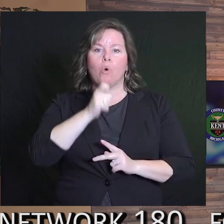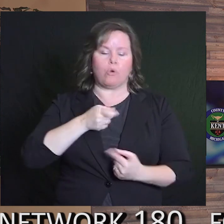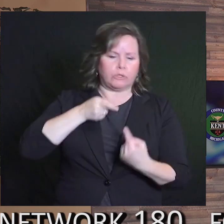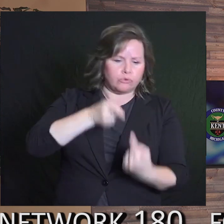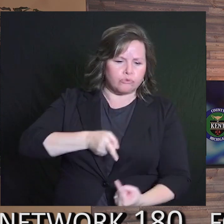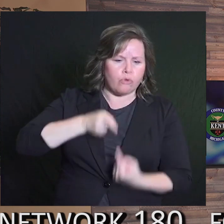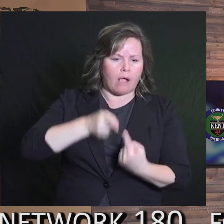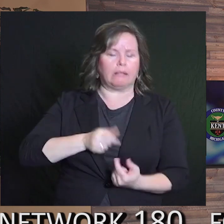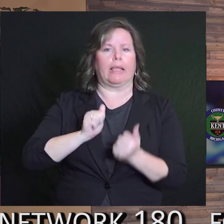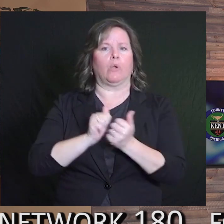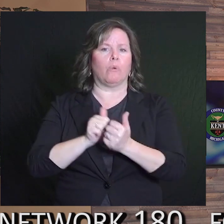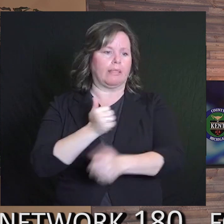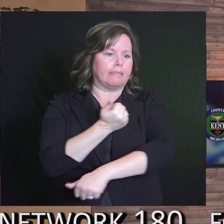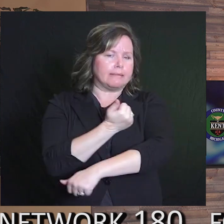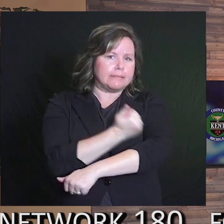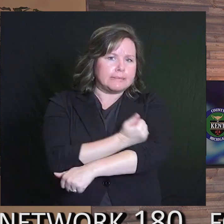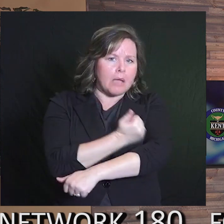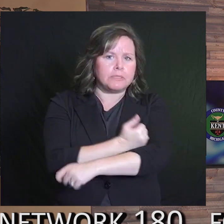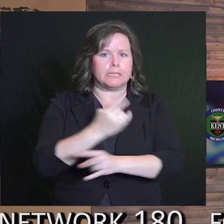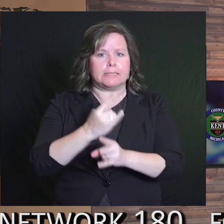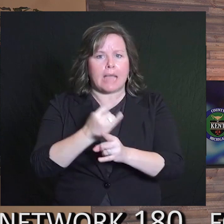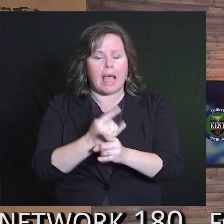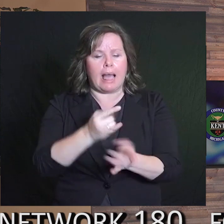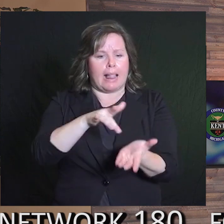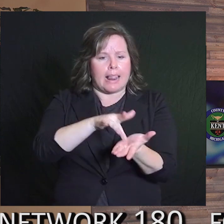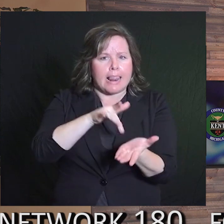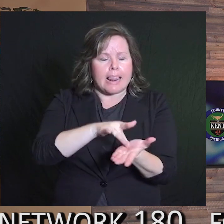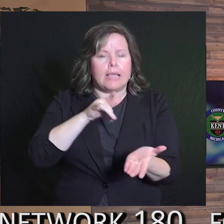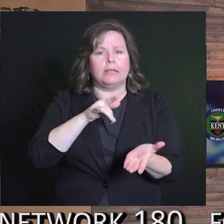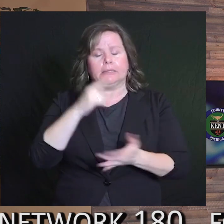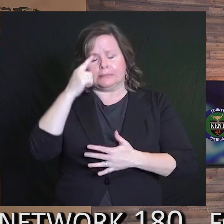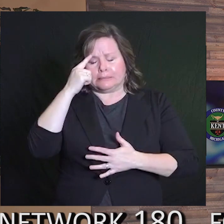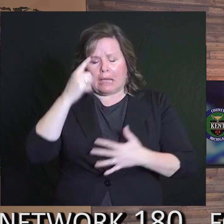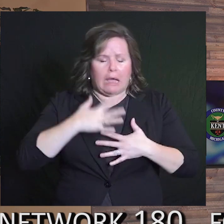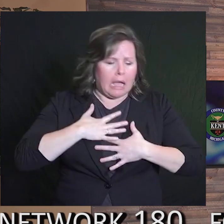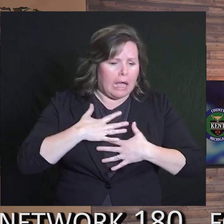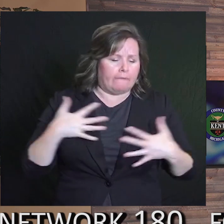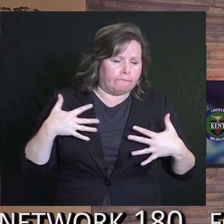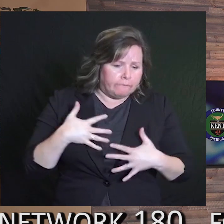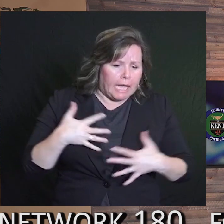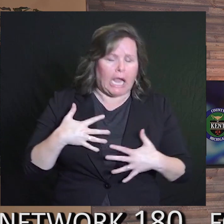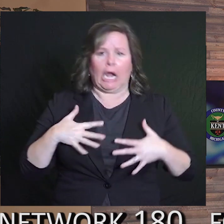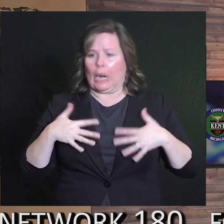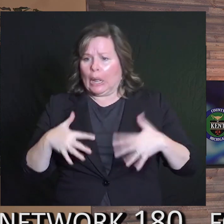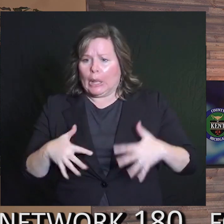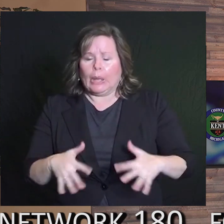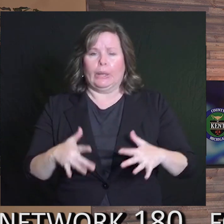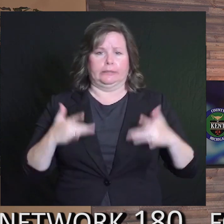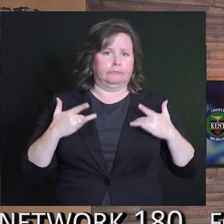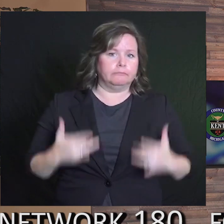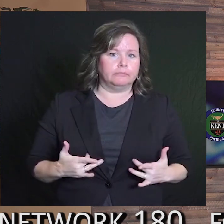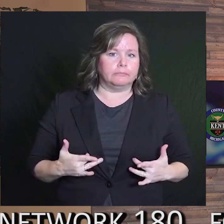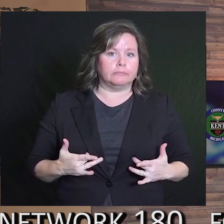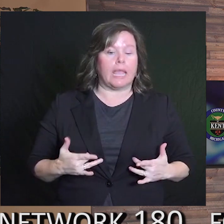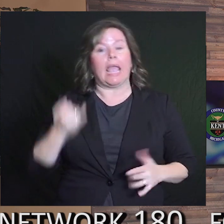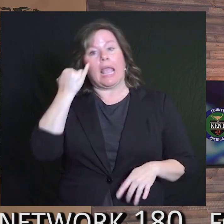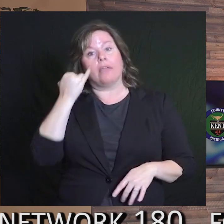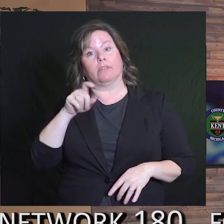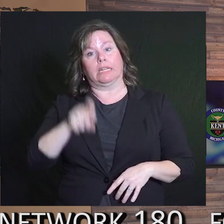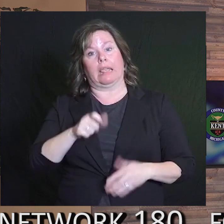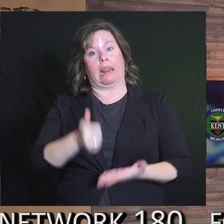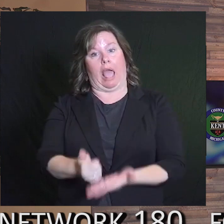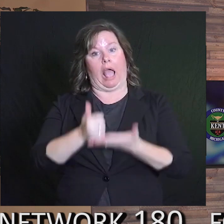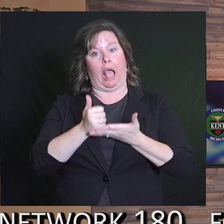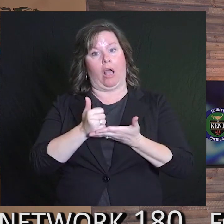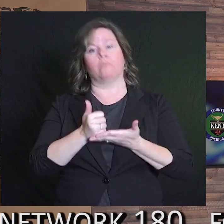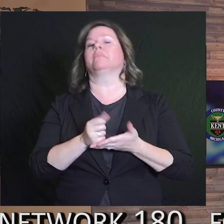with anxiety, depression, fear, to get help without having to add new burdens to the emergency departments. So we're going to put